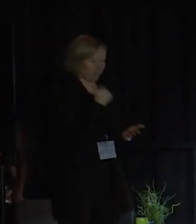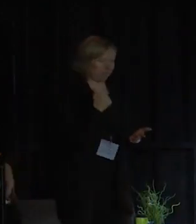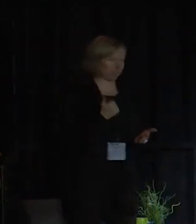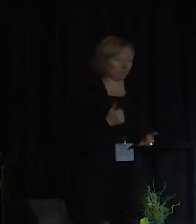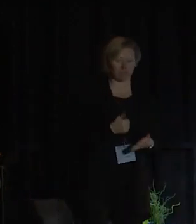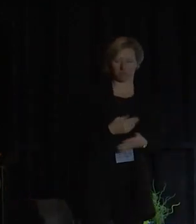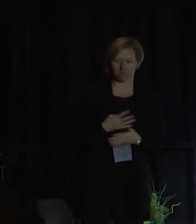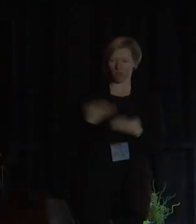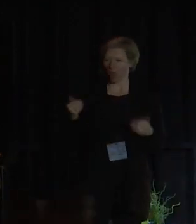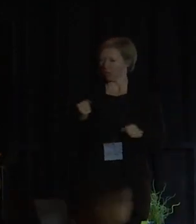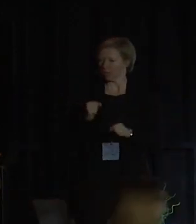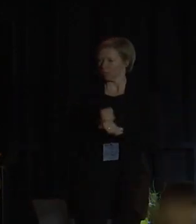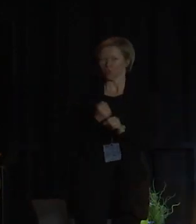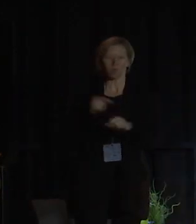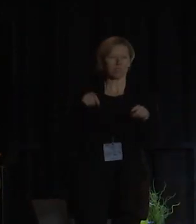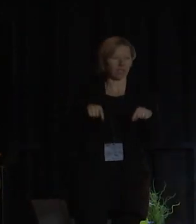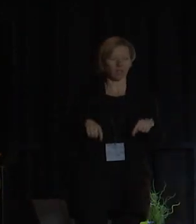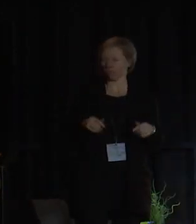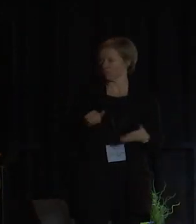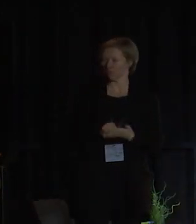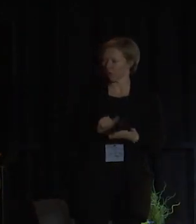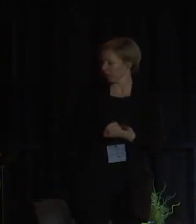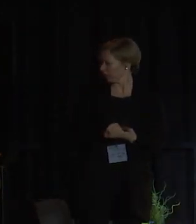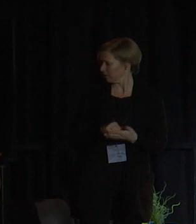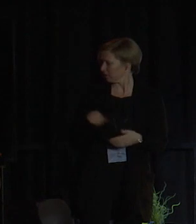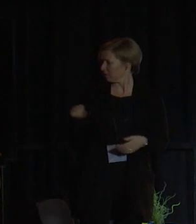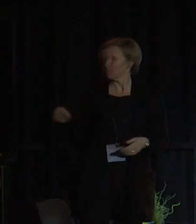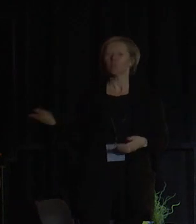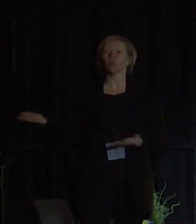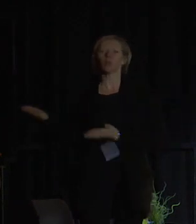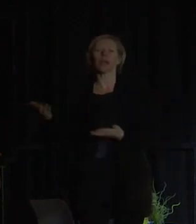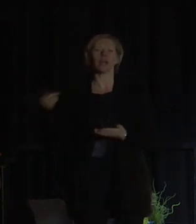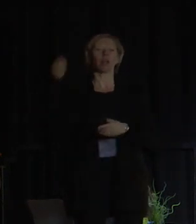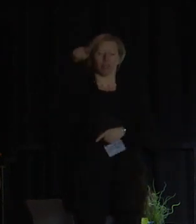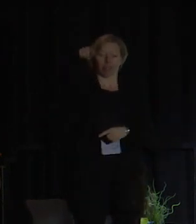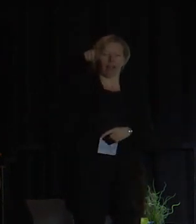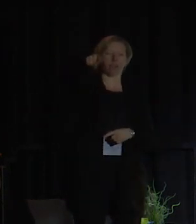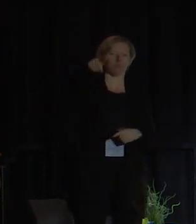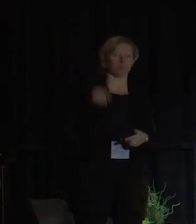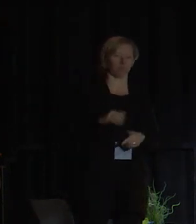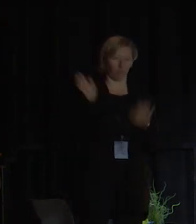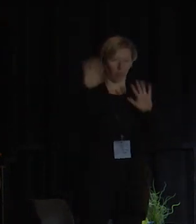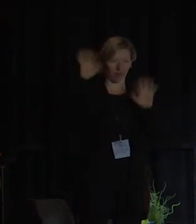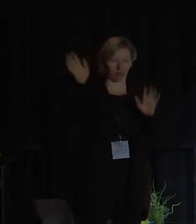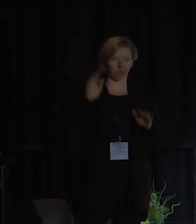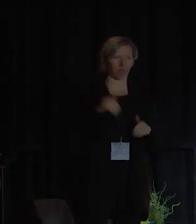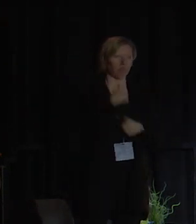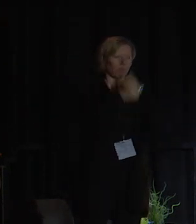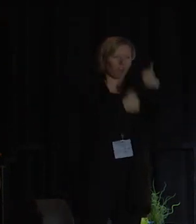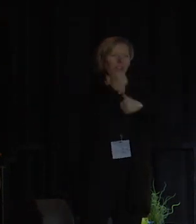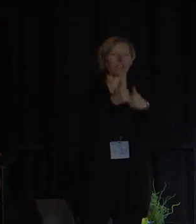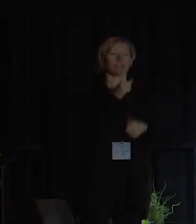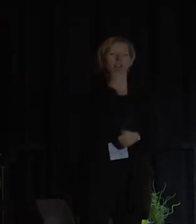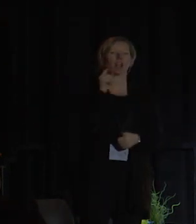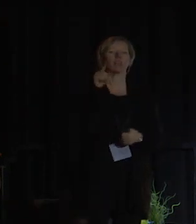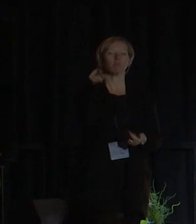lots of your young producers are here. Is this right? You've got a little cohort? Where are you guys? Wait. There. Yay. Excellent. Very, very nice to have you